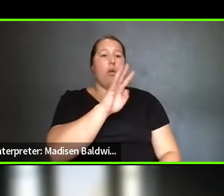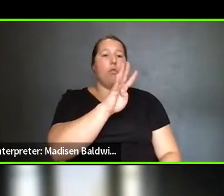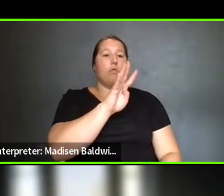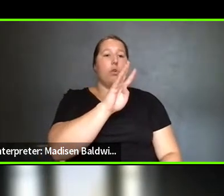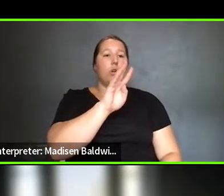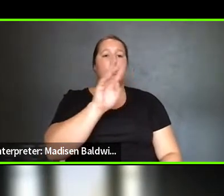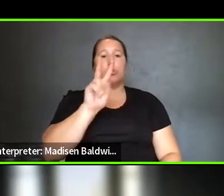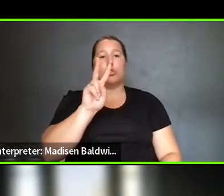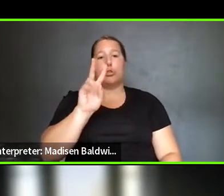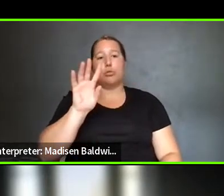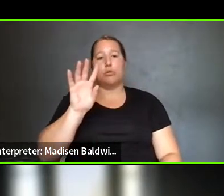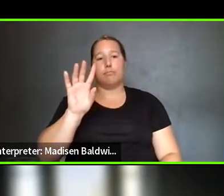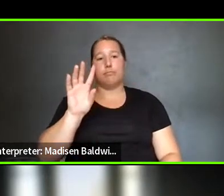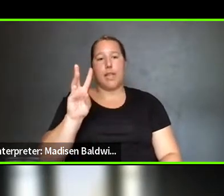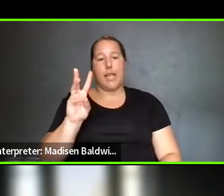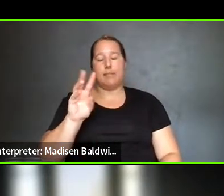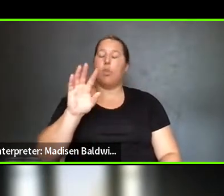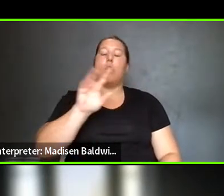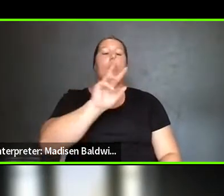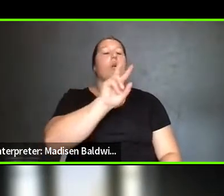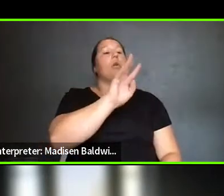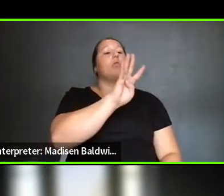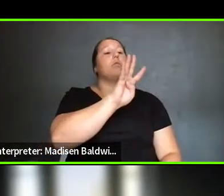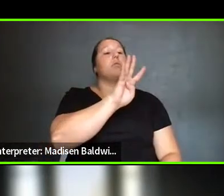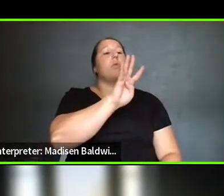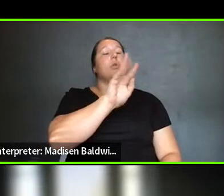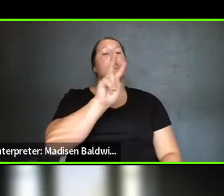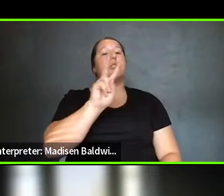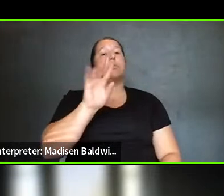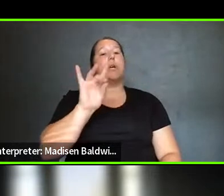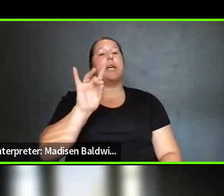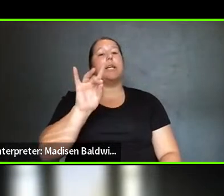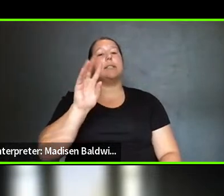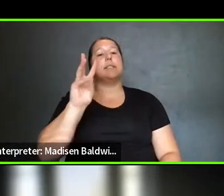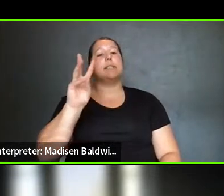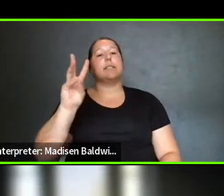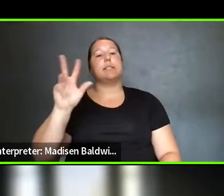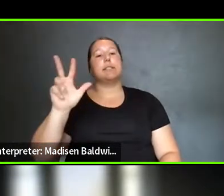428-6630, which is the community support team, to seek services.